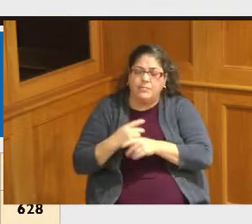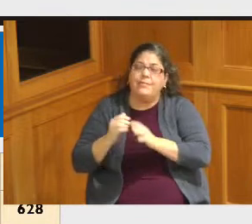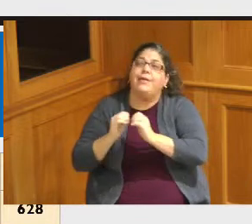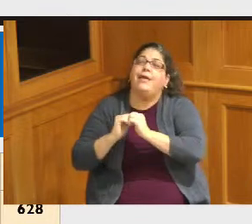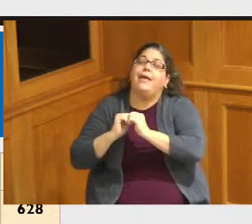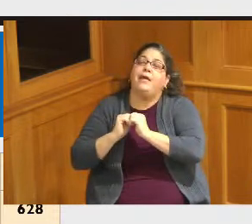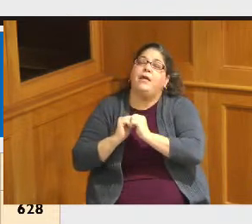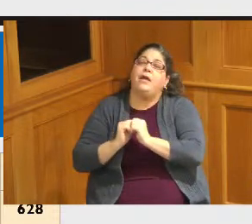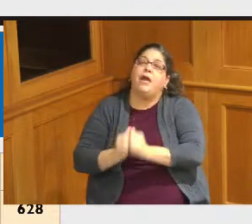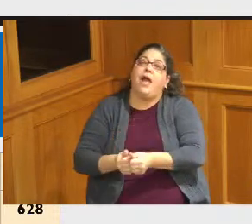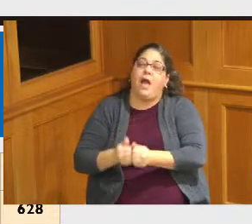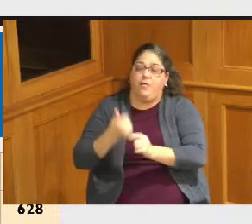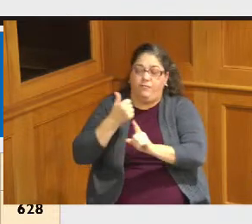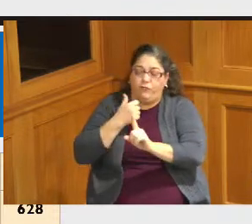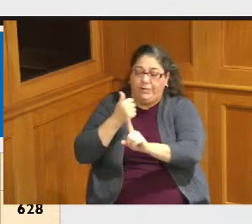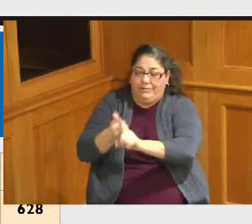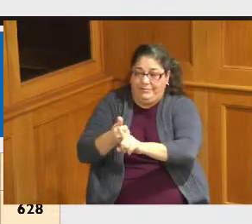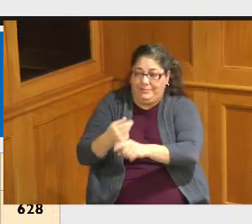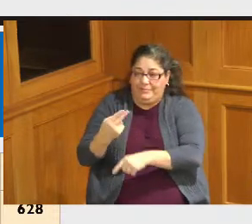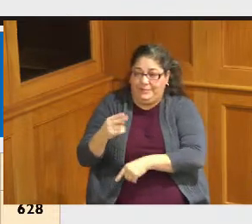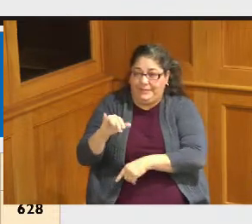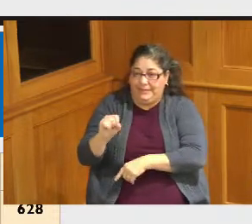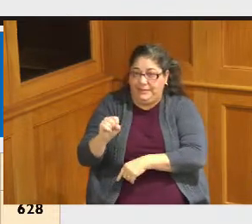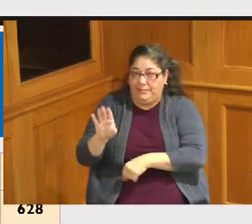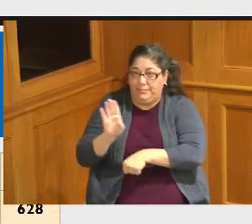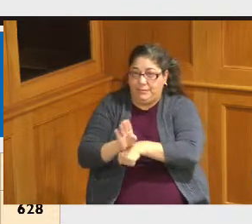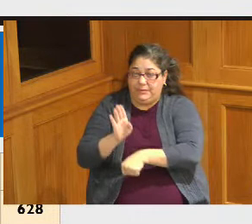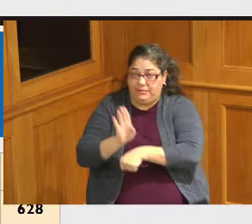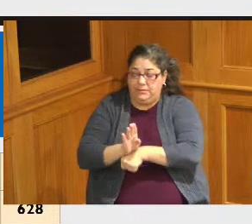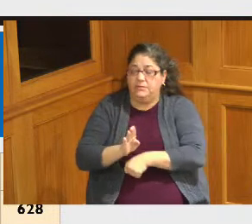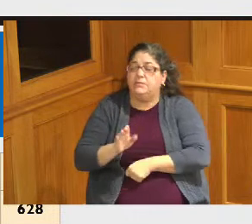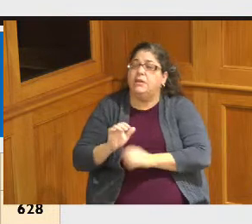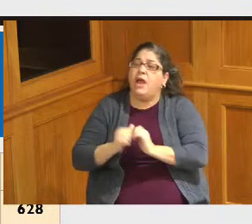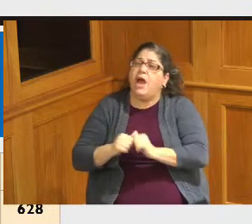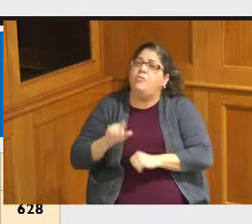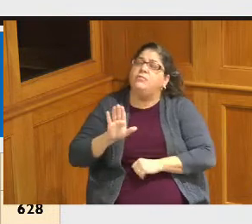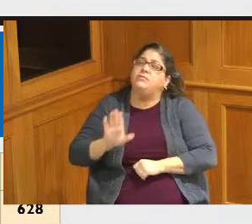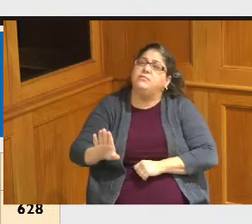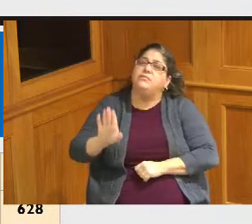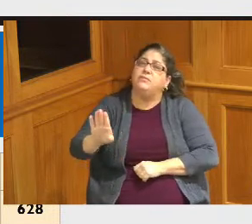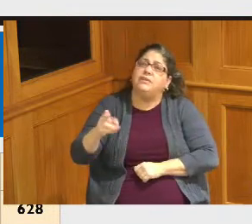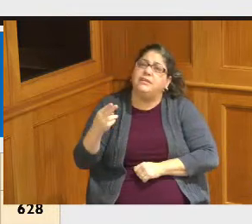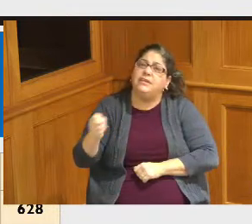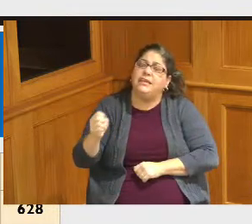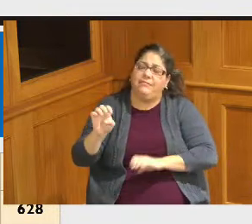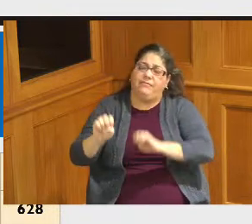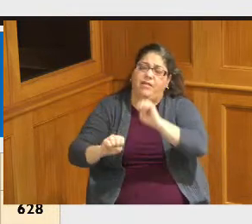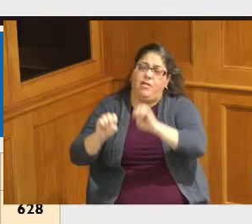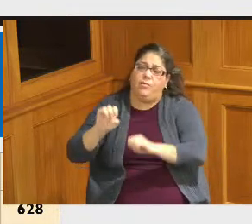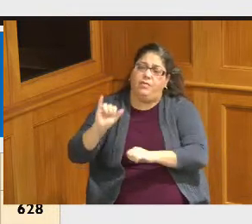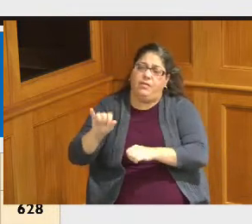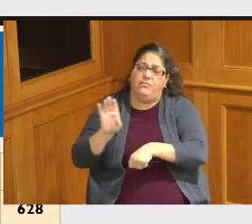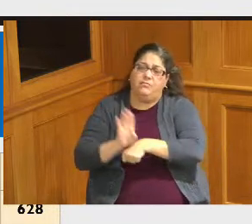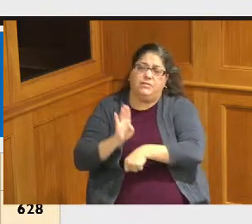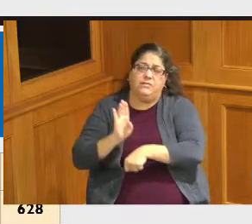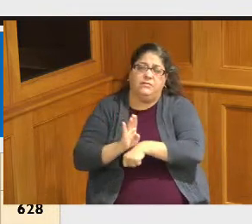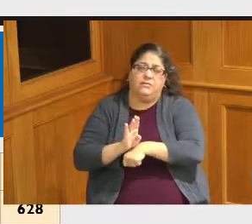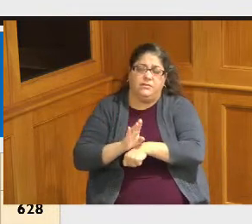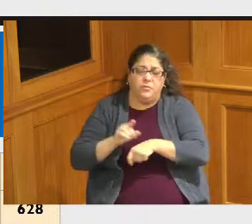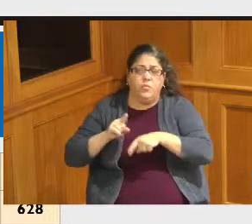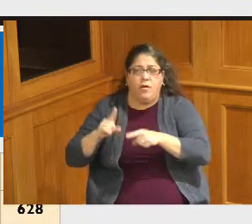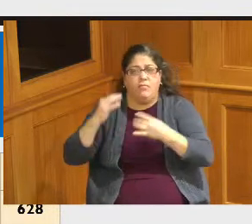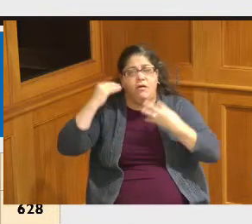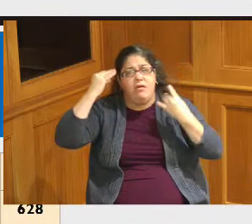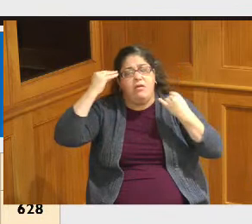how, for his business, how does he evaluate that business as he's